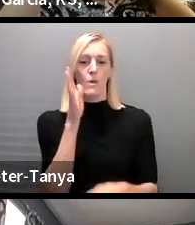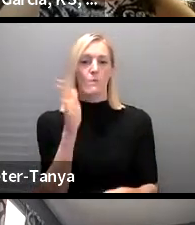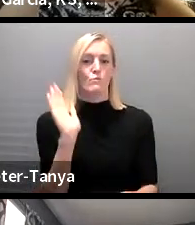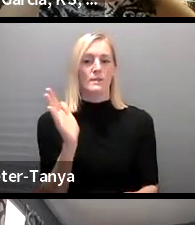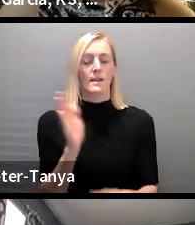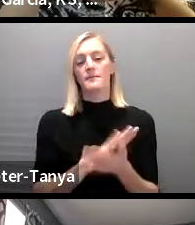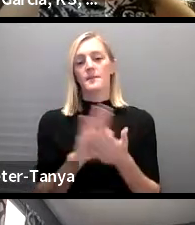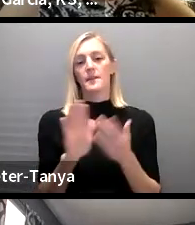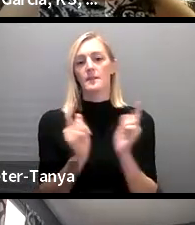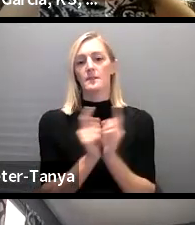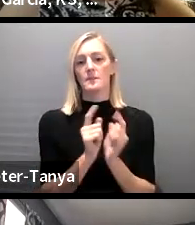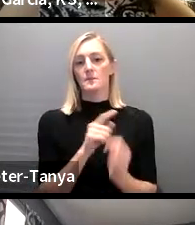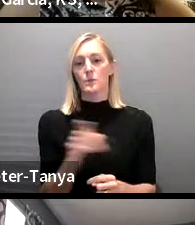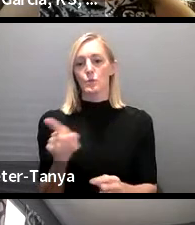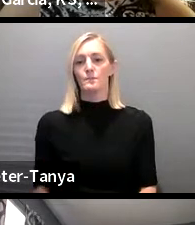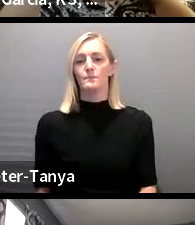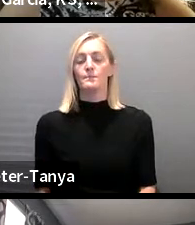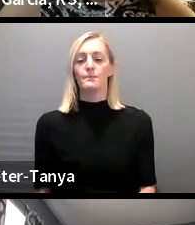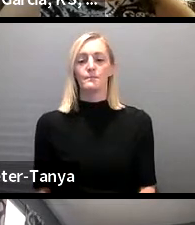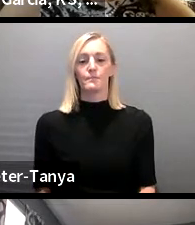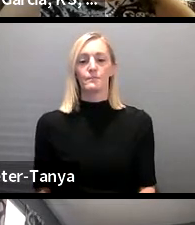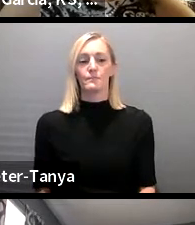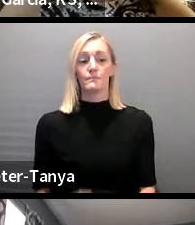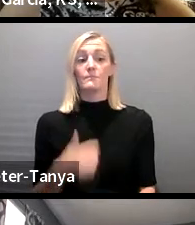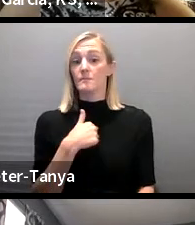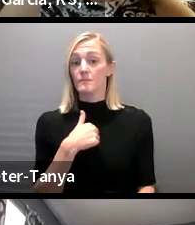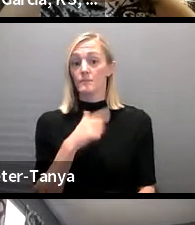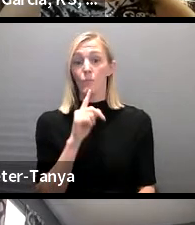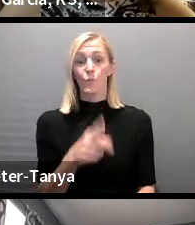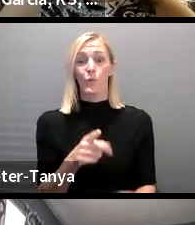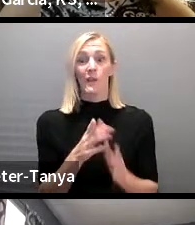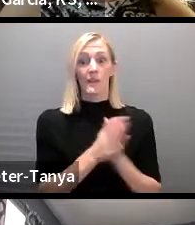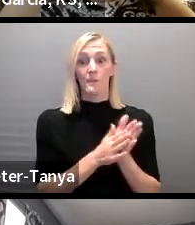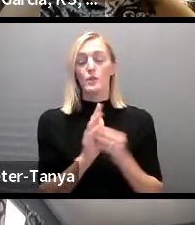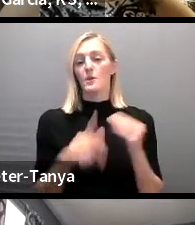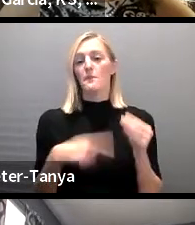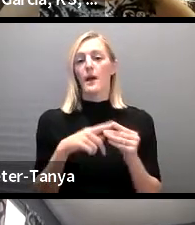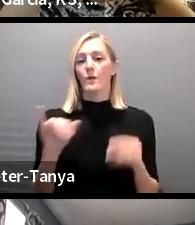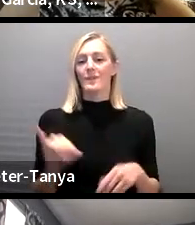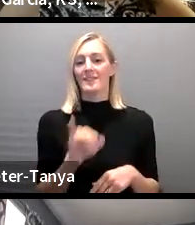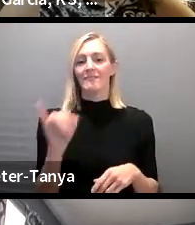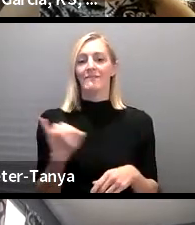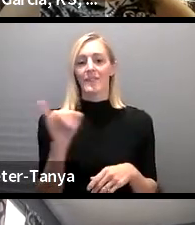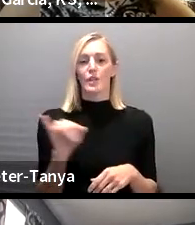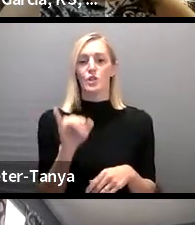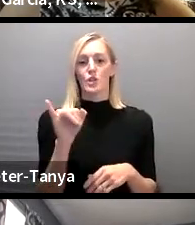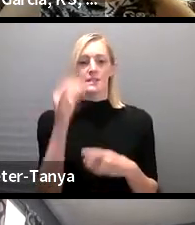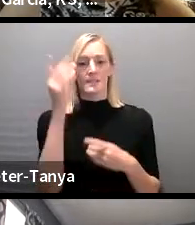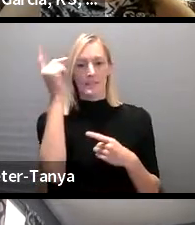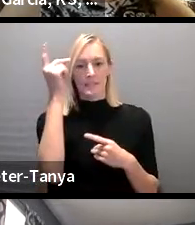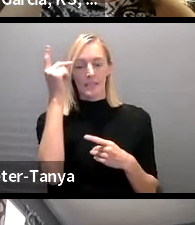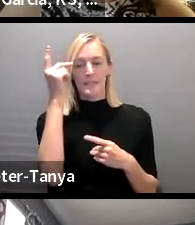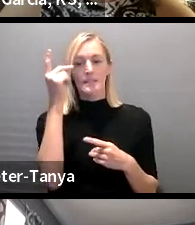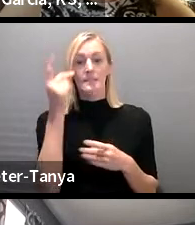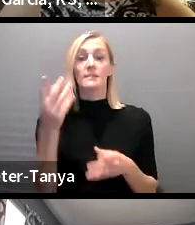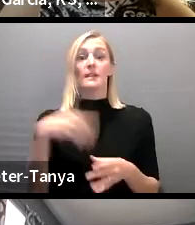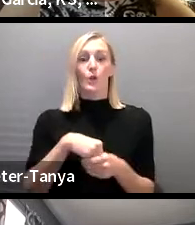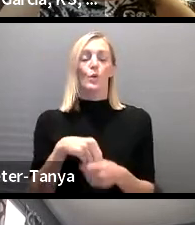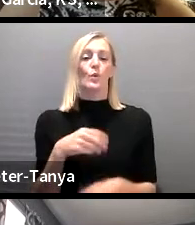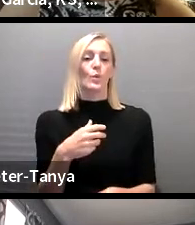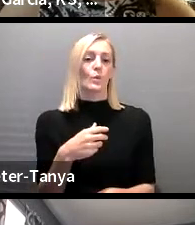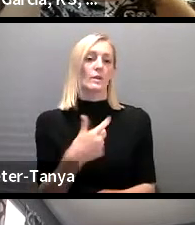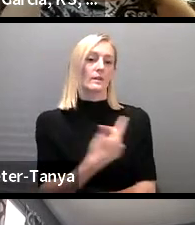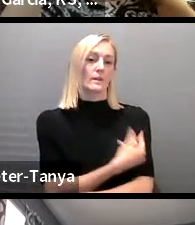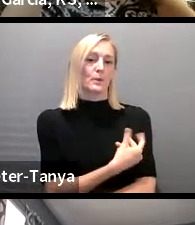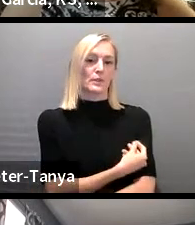all. I would say I am passionate about all things infectious disease, which includes immunizations. So